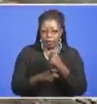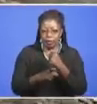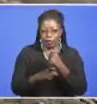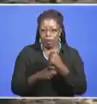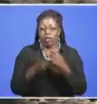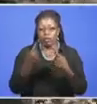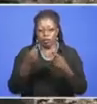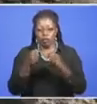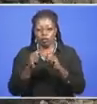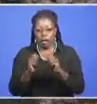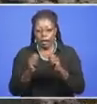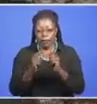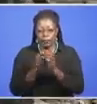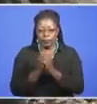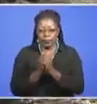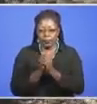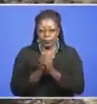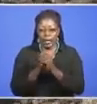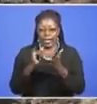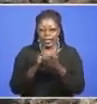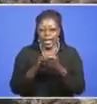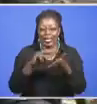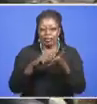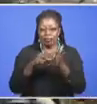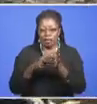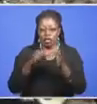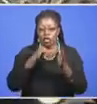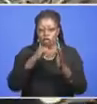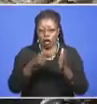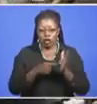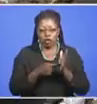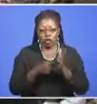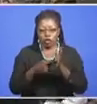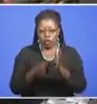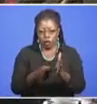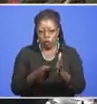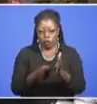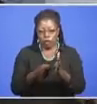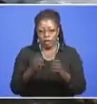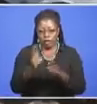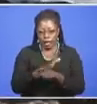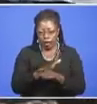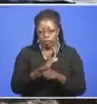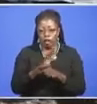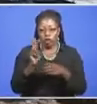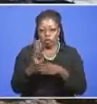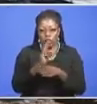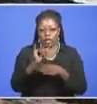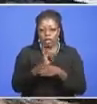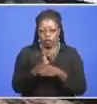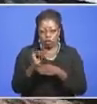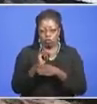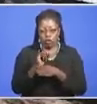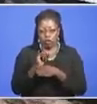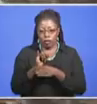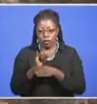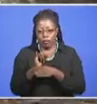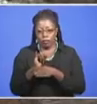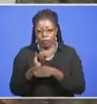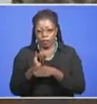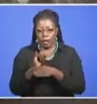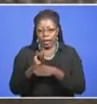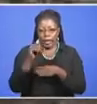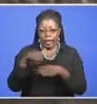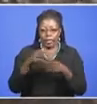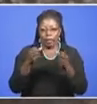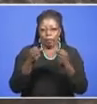Multi-Engine VRF only. That means that he had not demonstrated proficiency using instruments for navigation in a